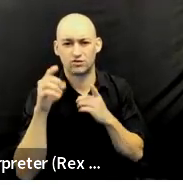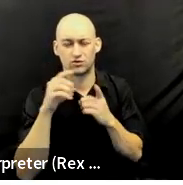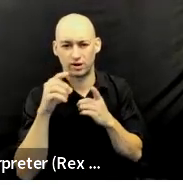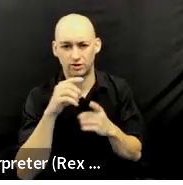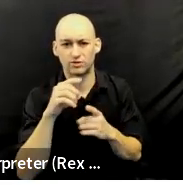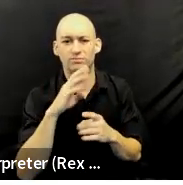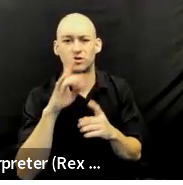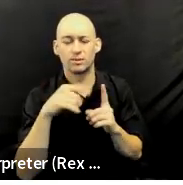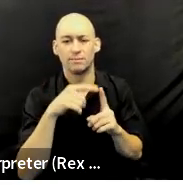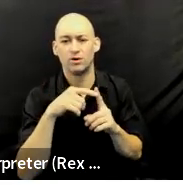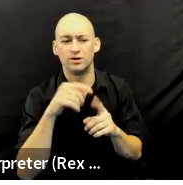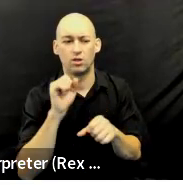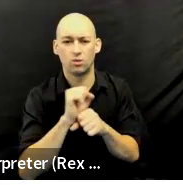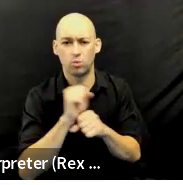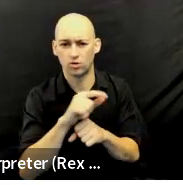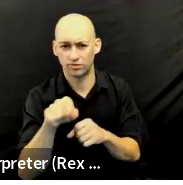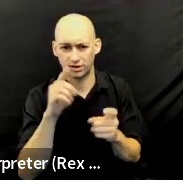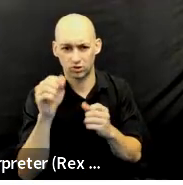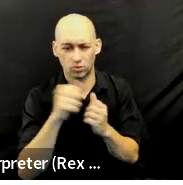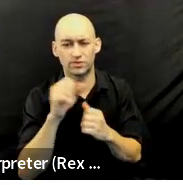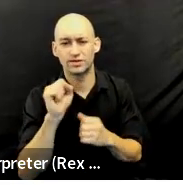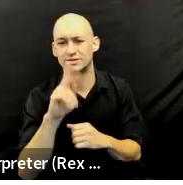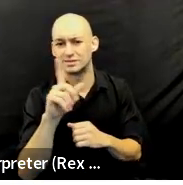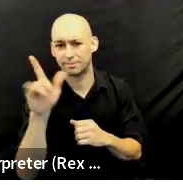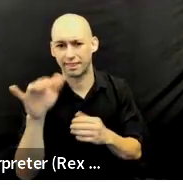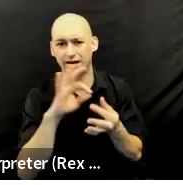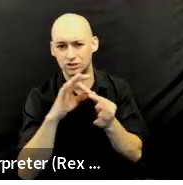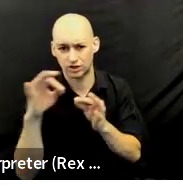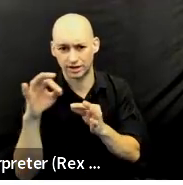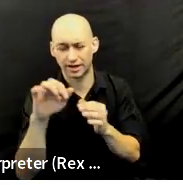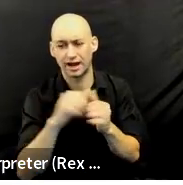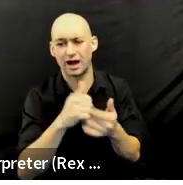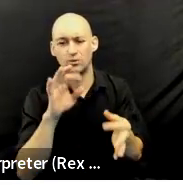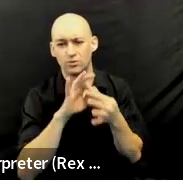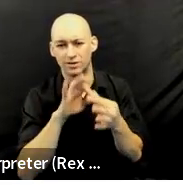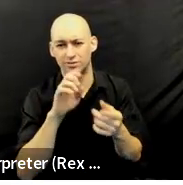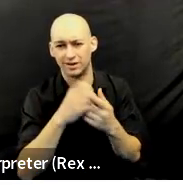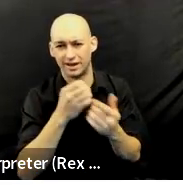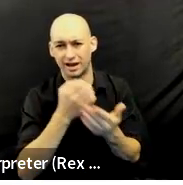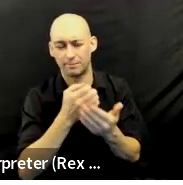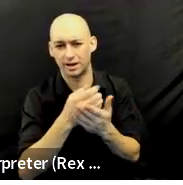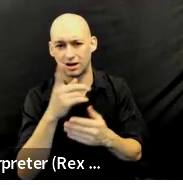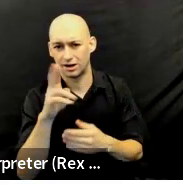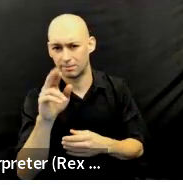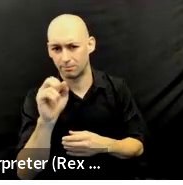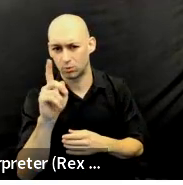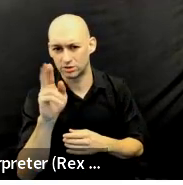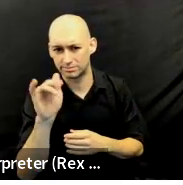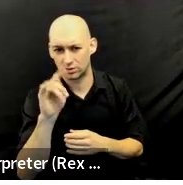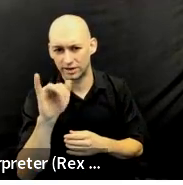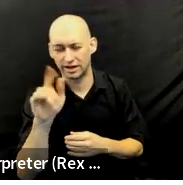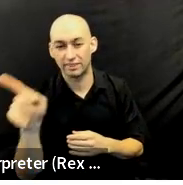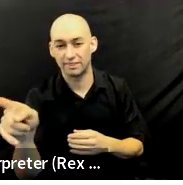doing around supply chain movement and how they contribute to economic prosperity in the state. They are responsible for licensing and regulating